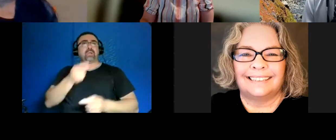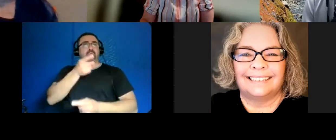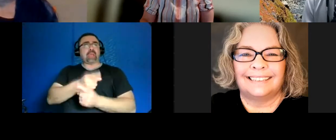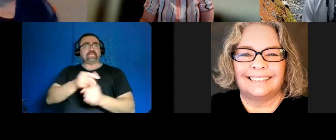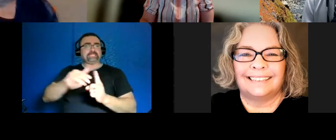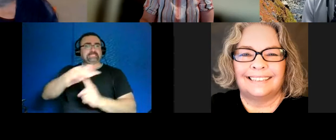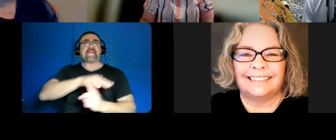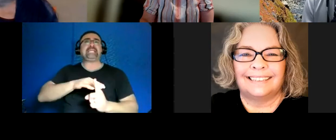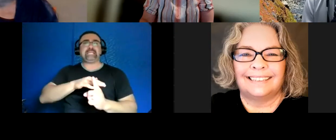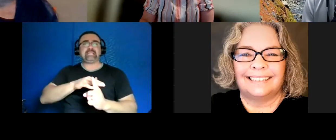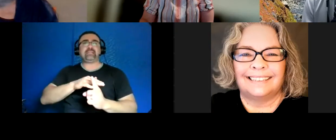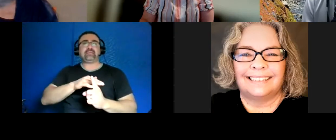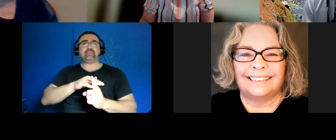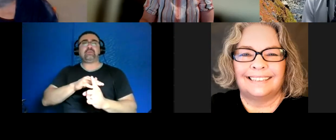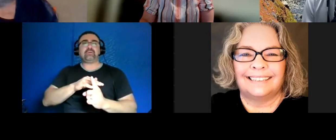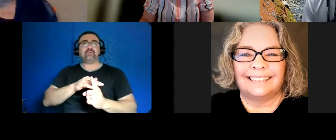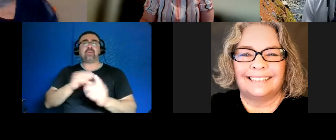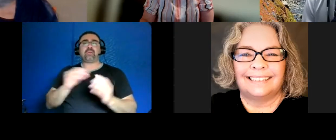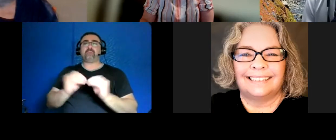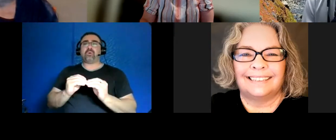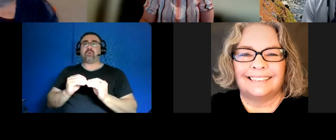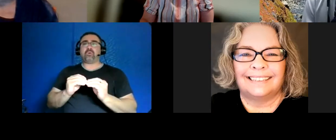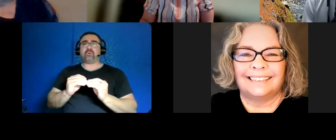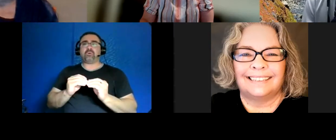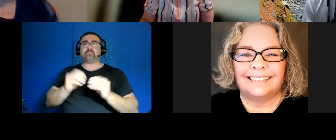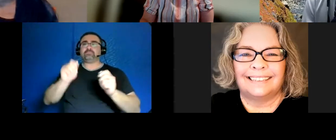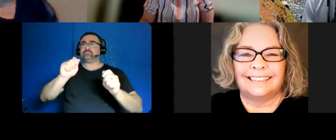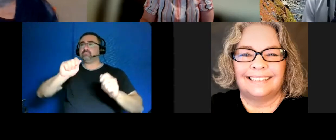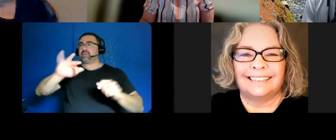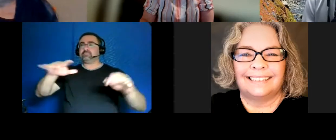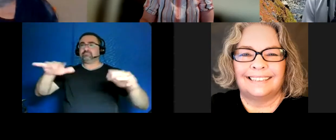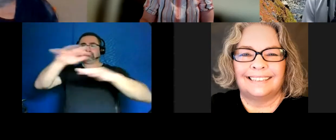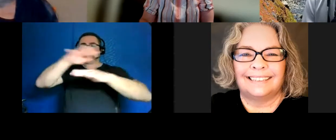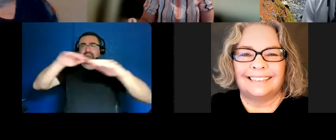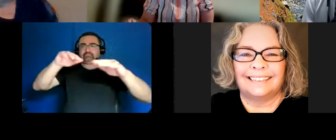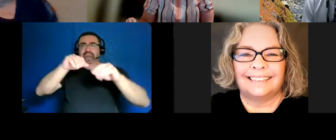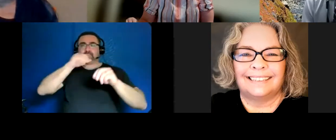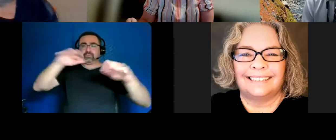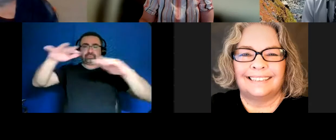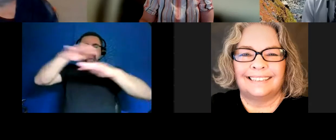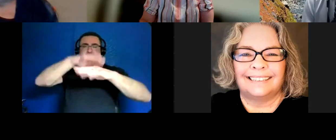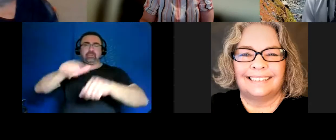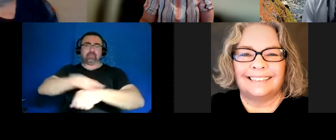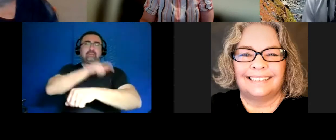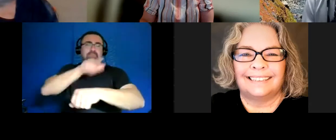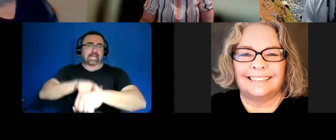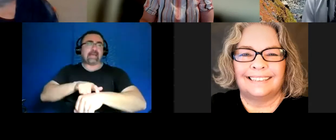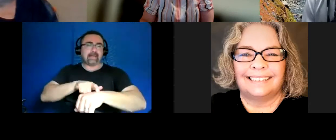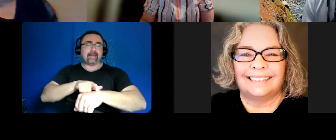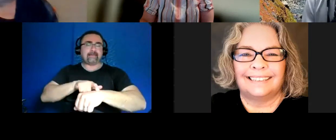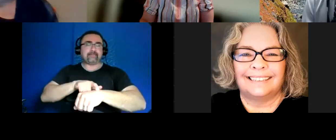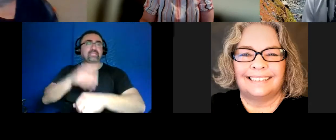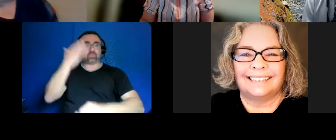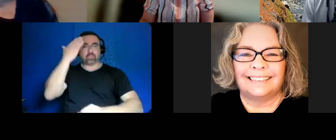setting, there's more aerosolization, and it sticks around in the air in longer periods of time. That's why